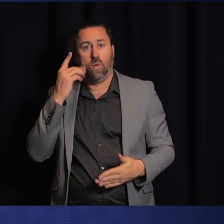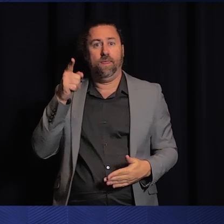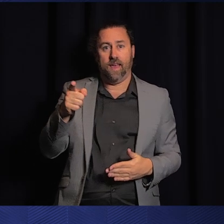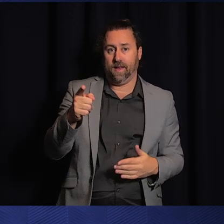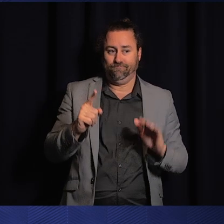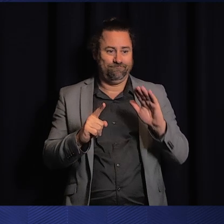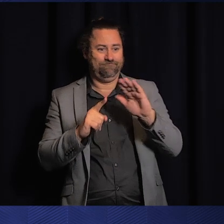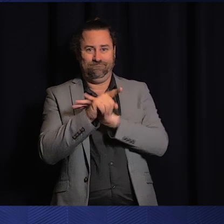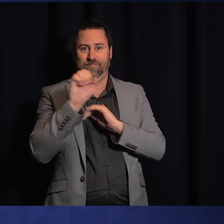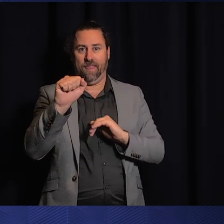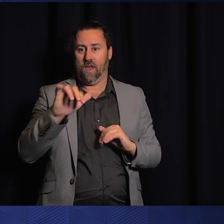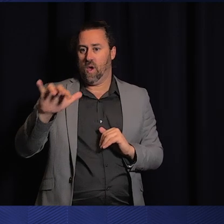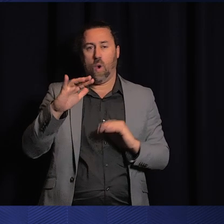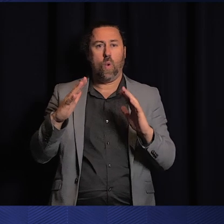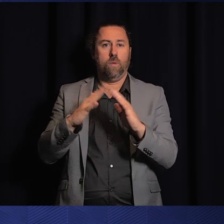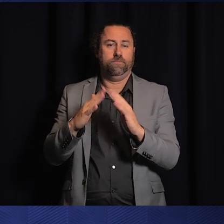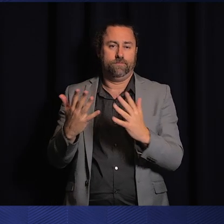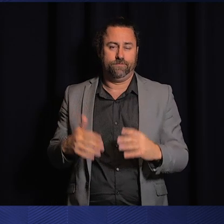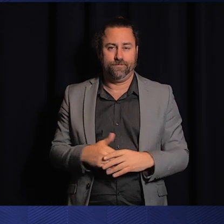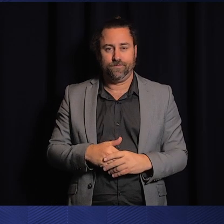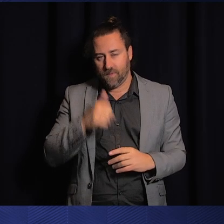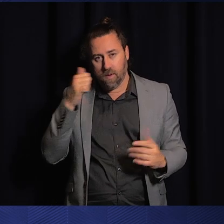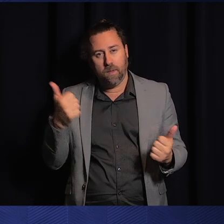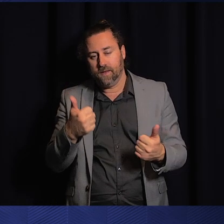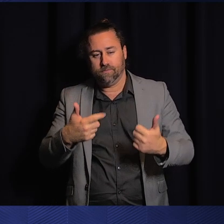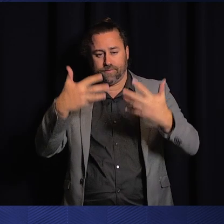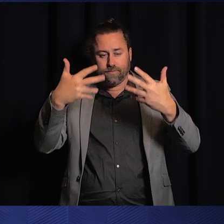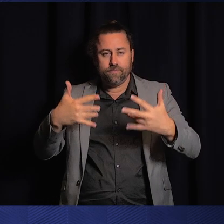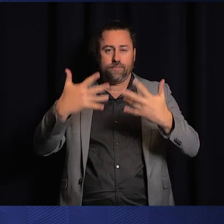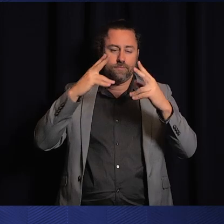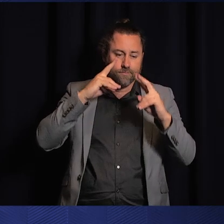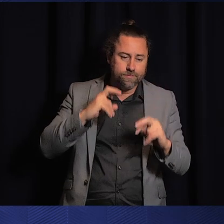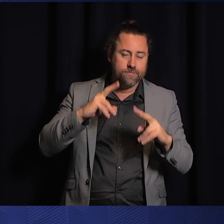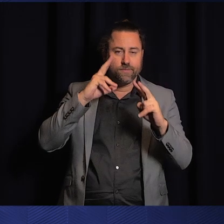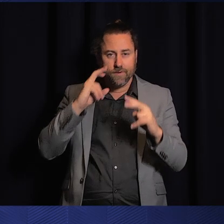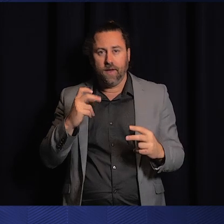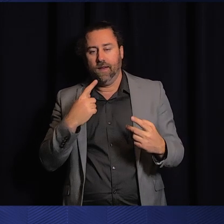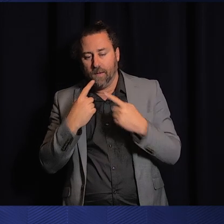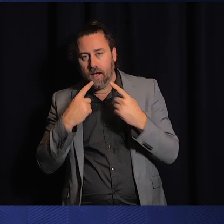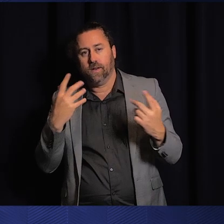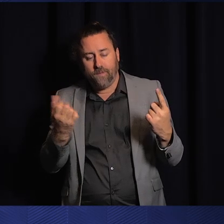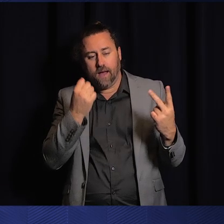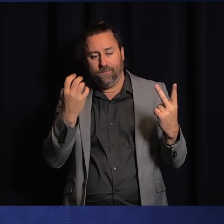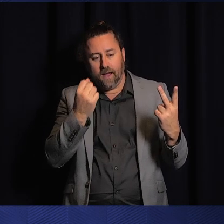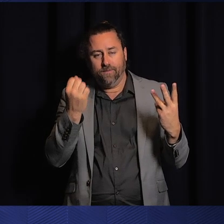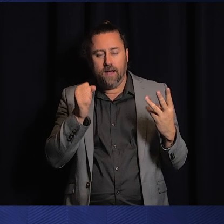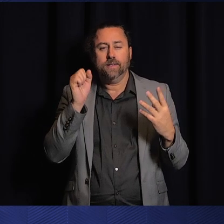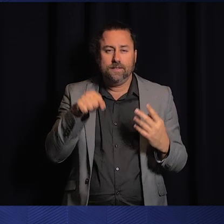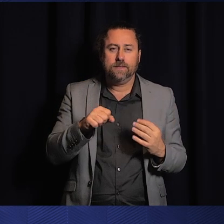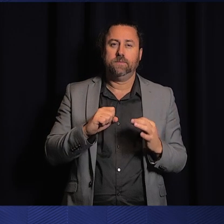We all know, we have heard all the data. Only through slow onset process, we have seen